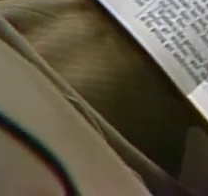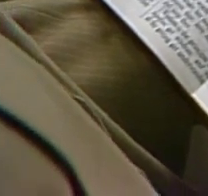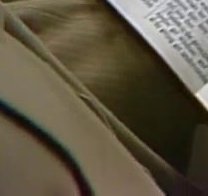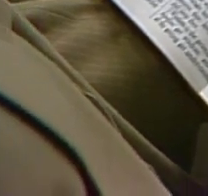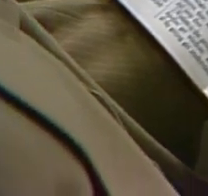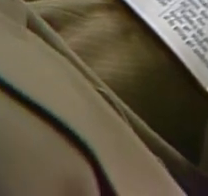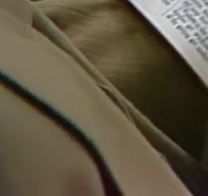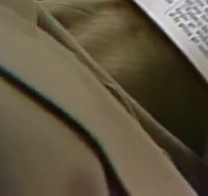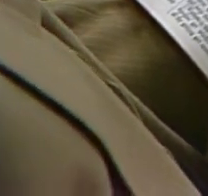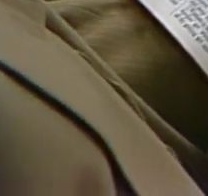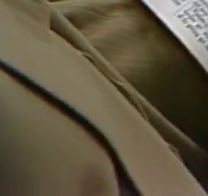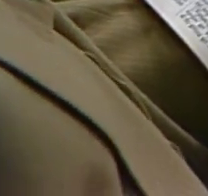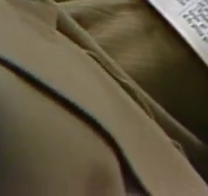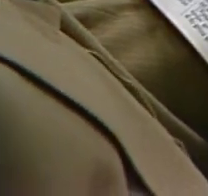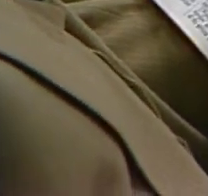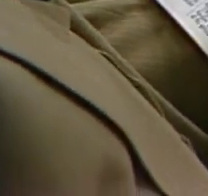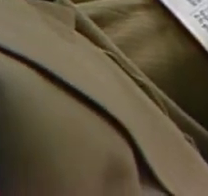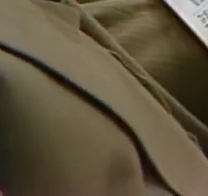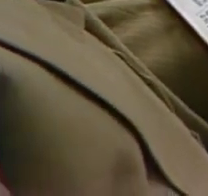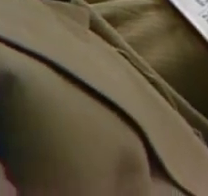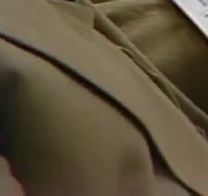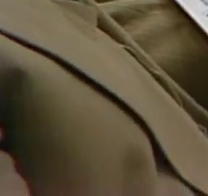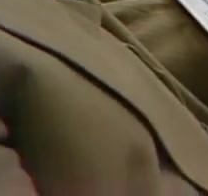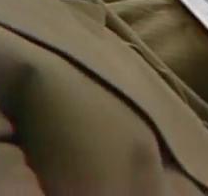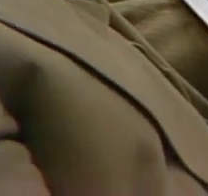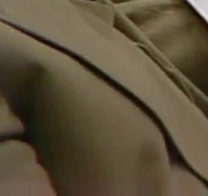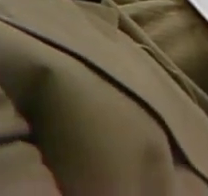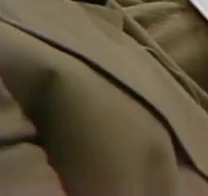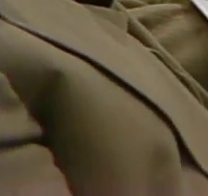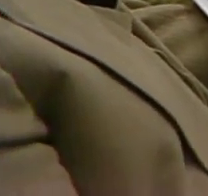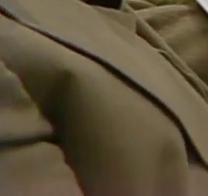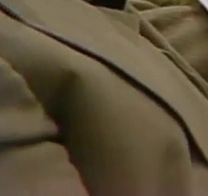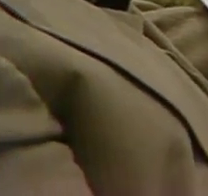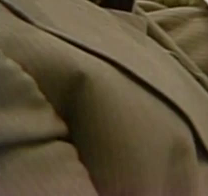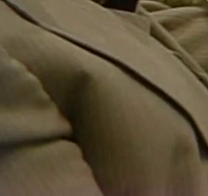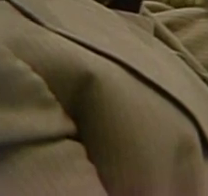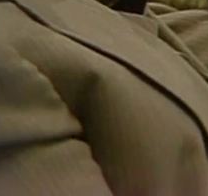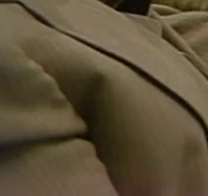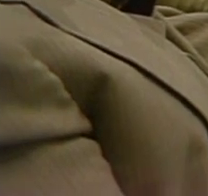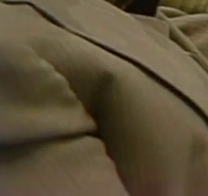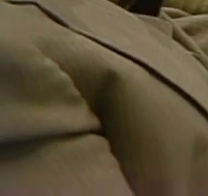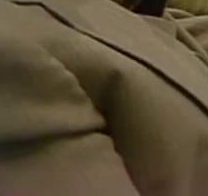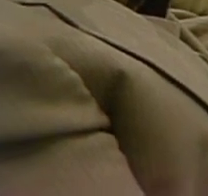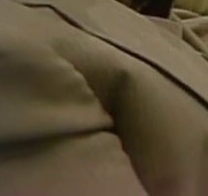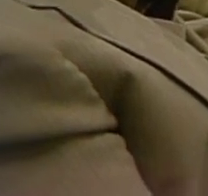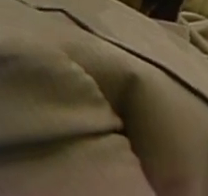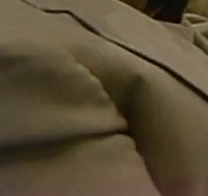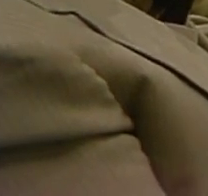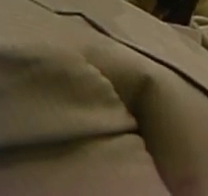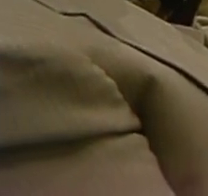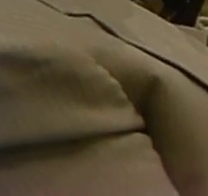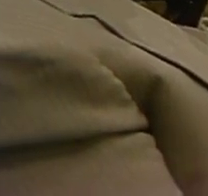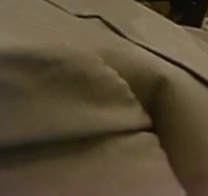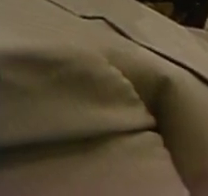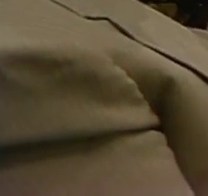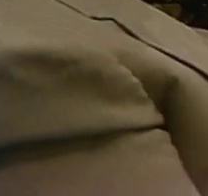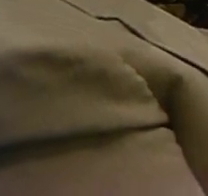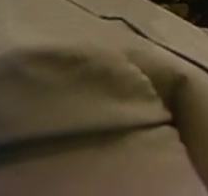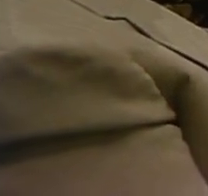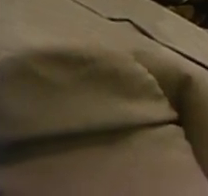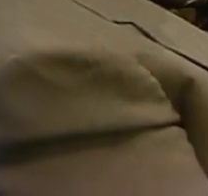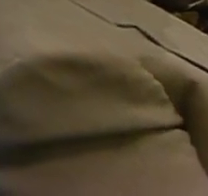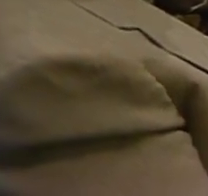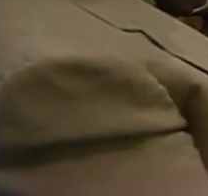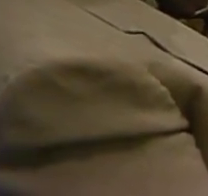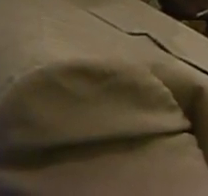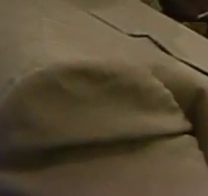her, and she shall promote thee. She shall bring thee to honor when thou dost embrace her. She shall give to thine head an ornament of grace. A crown of glory